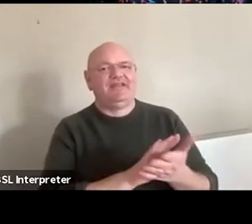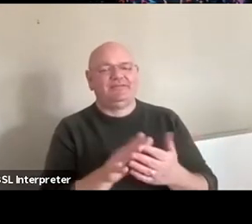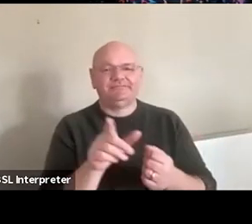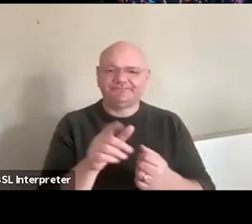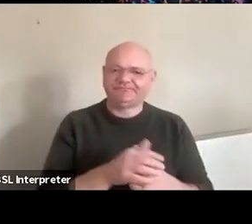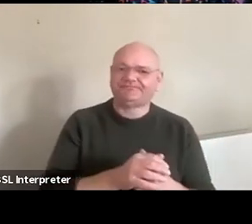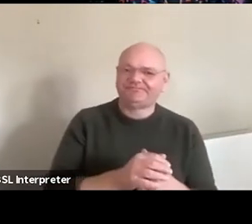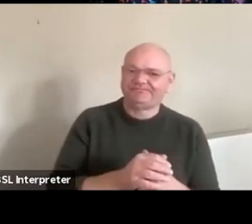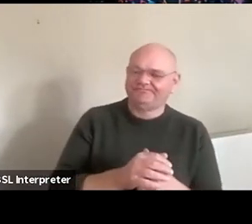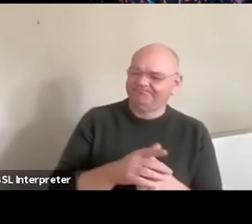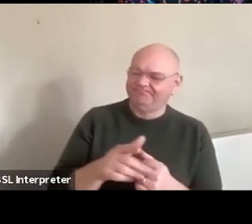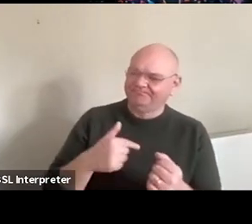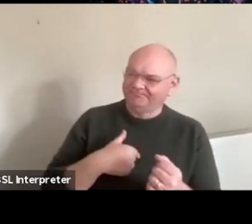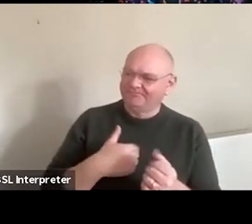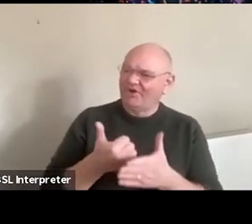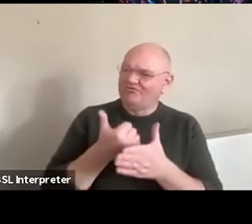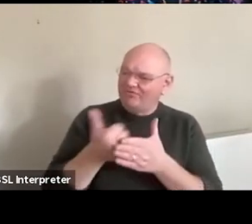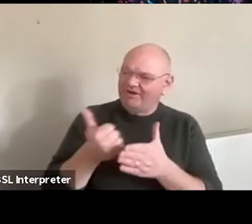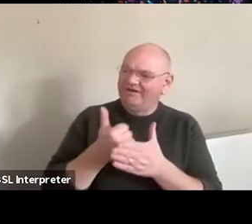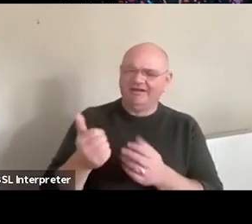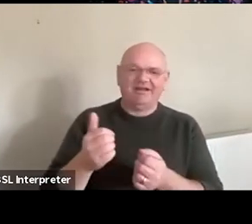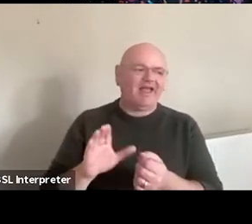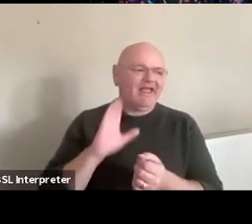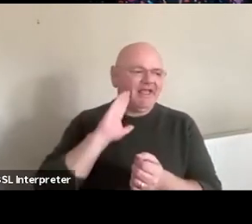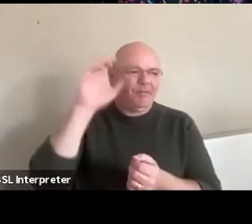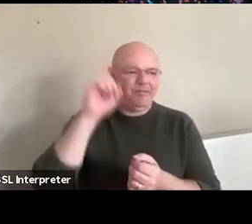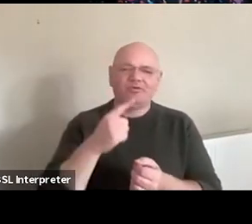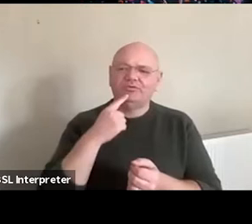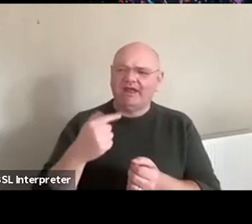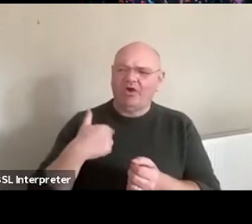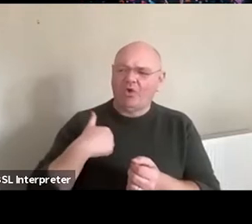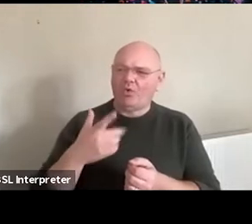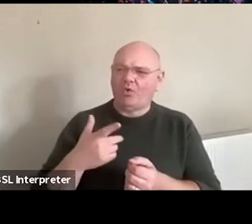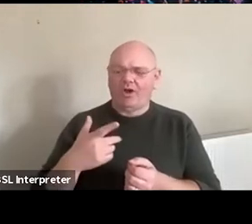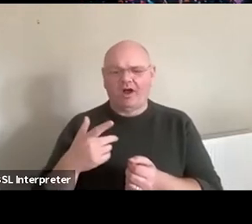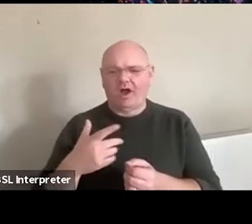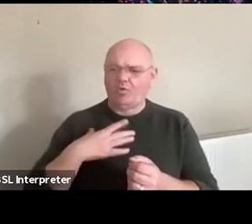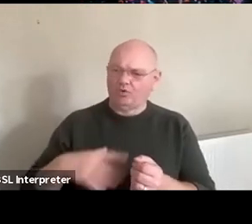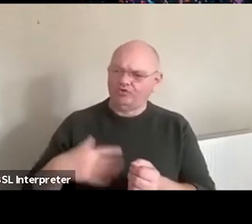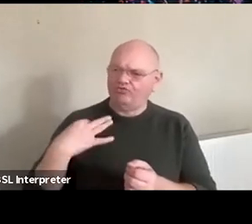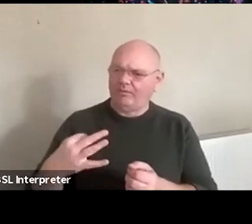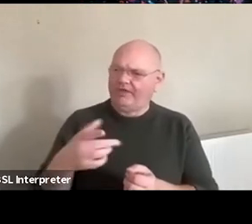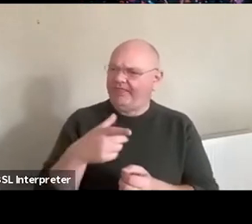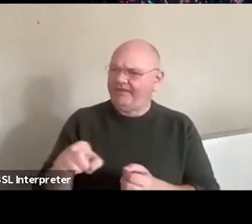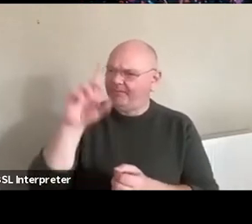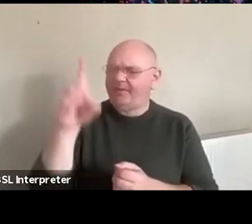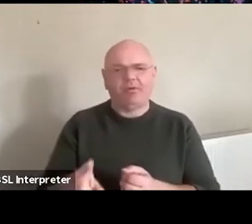hear people speaking on behalf of others in a very kind of like protective kind of way, with the